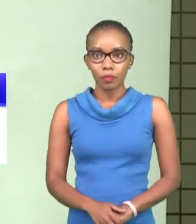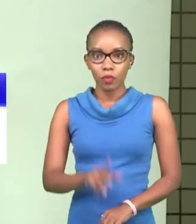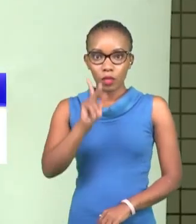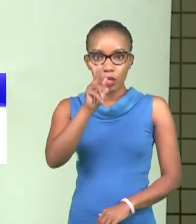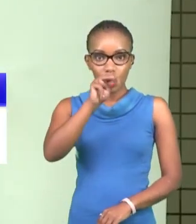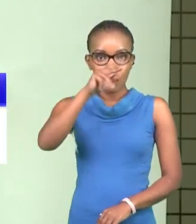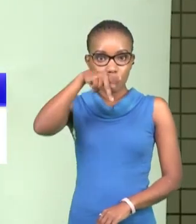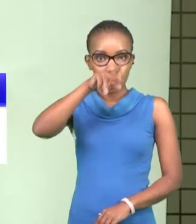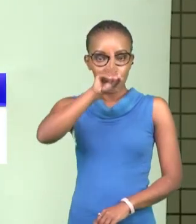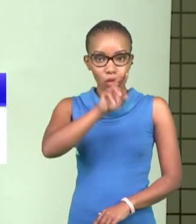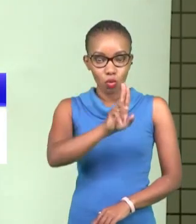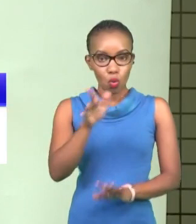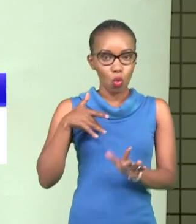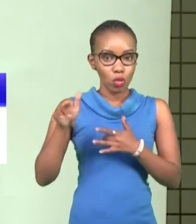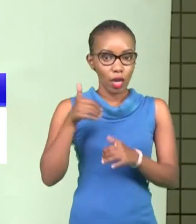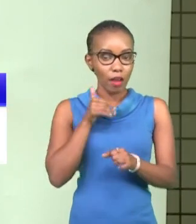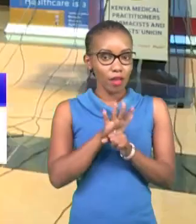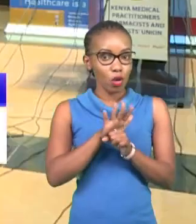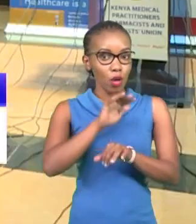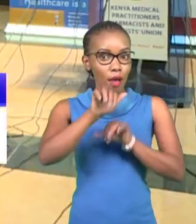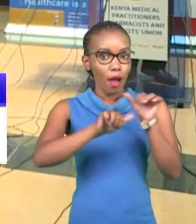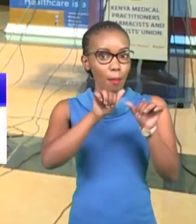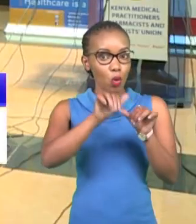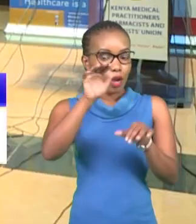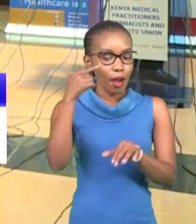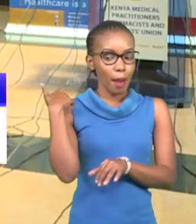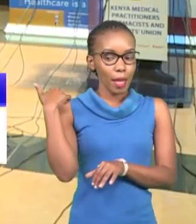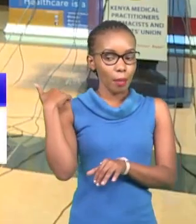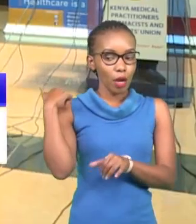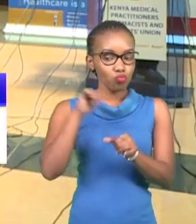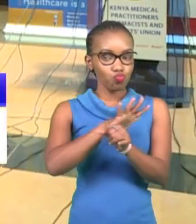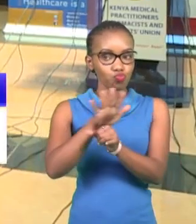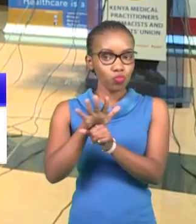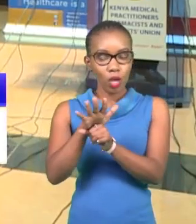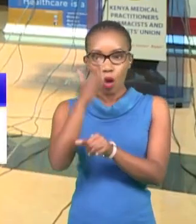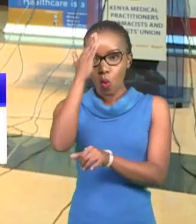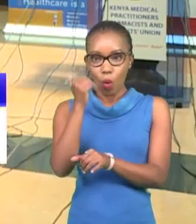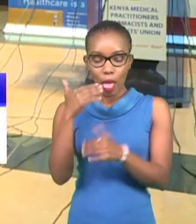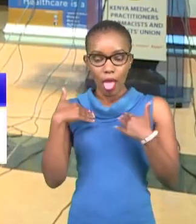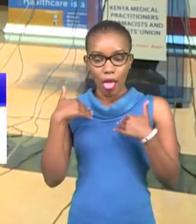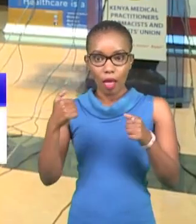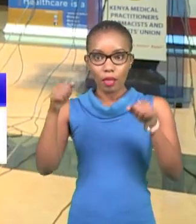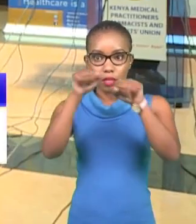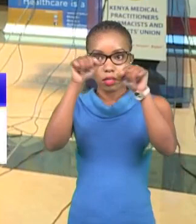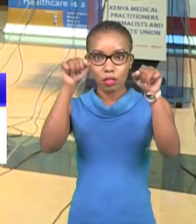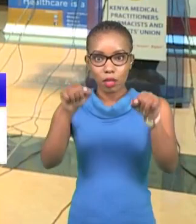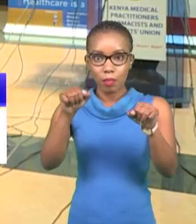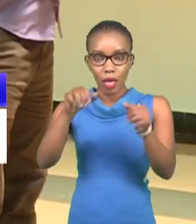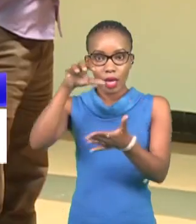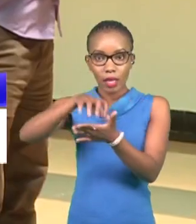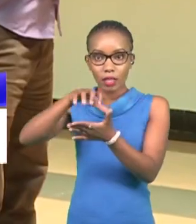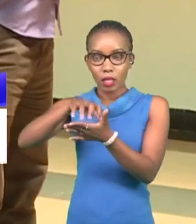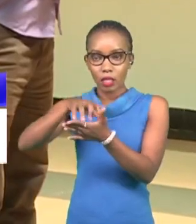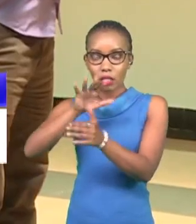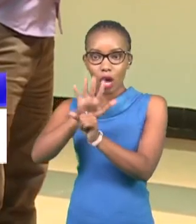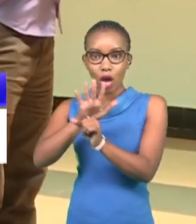KMPDU has raised concern over the rising numbers of COVID-19 cases. This is evident as the healthcare system is facing a high casehold and overwhelm